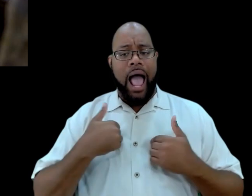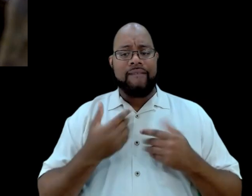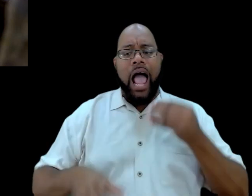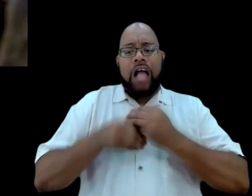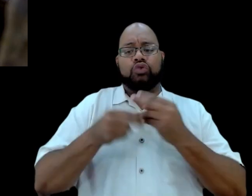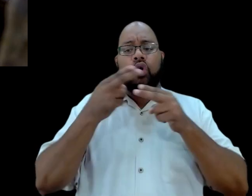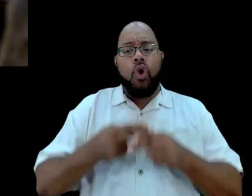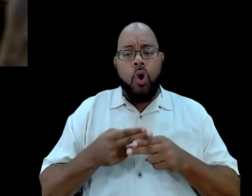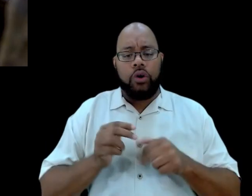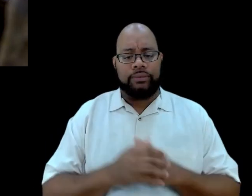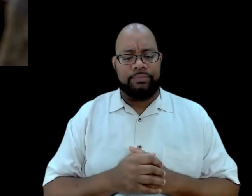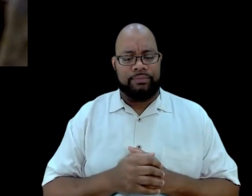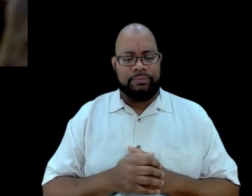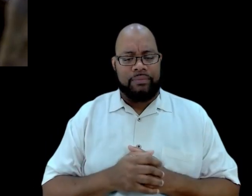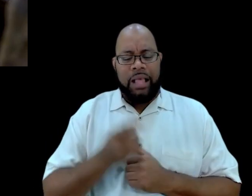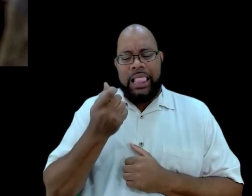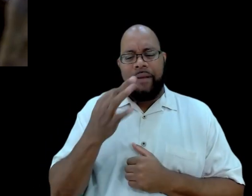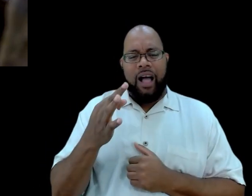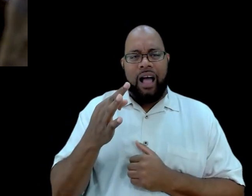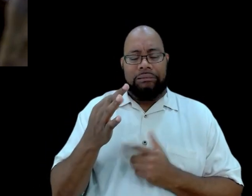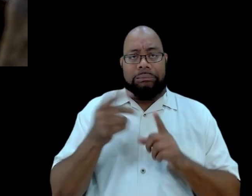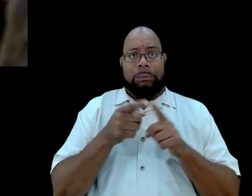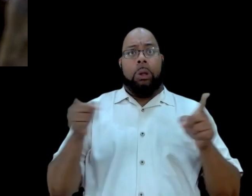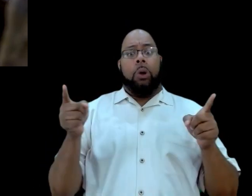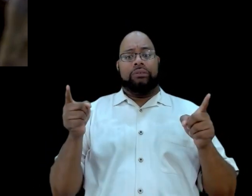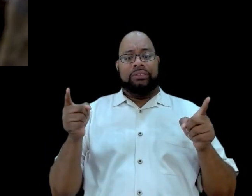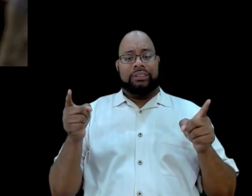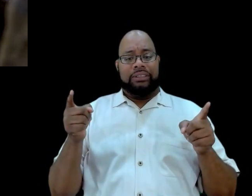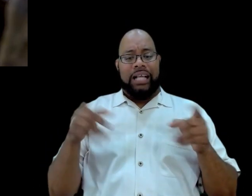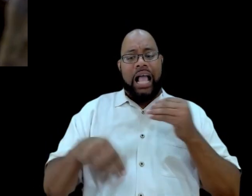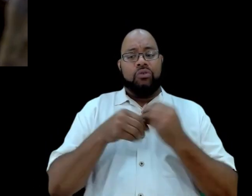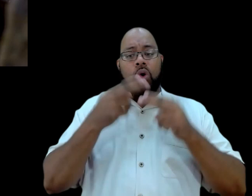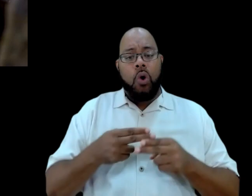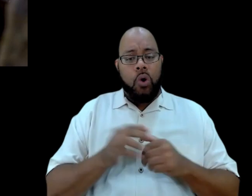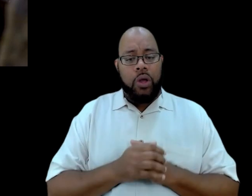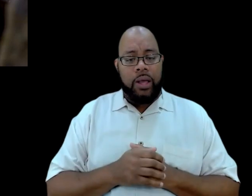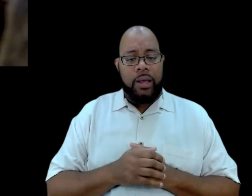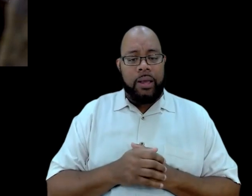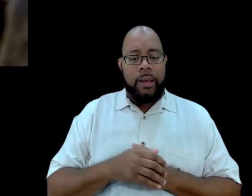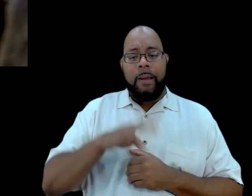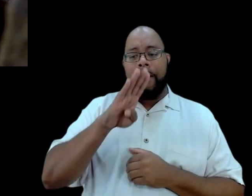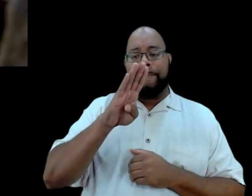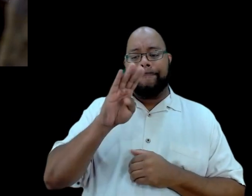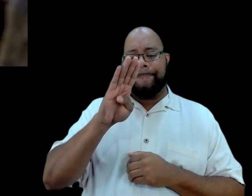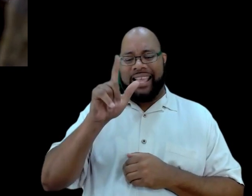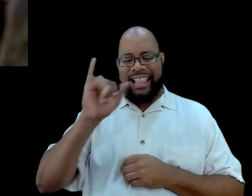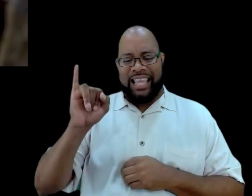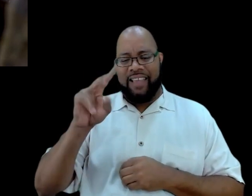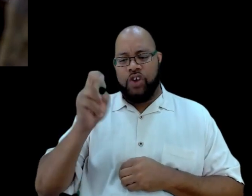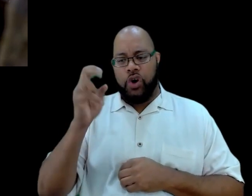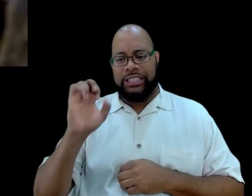this extra substance called, it's a little bit of a mouthful. They have an extra substance called